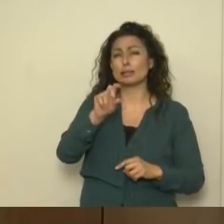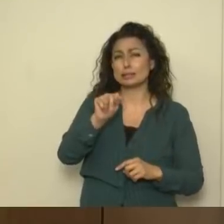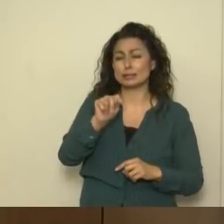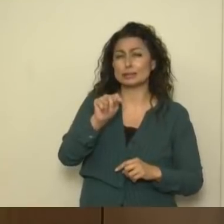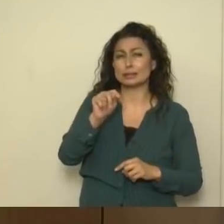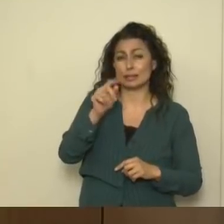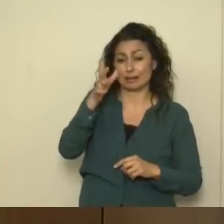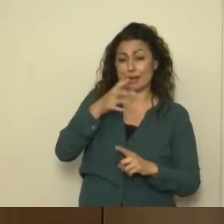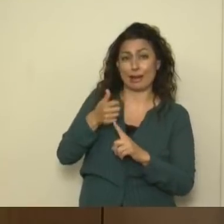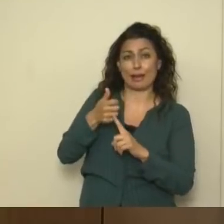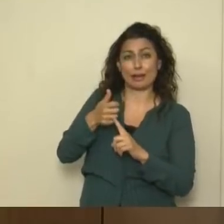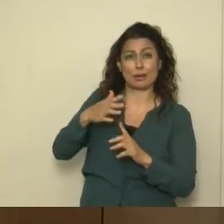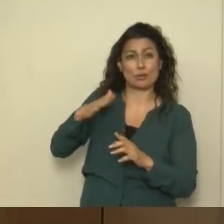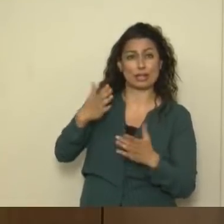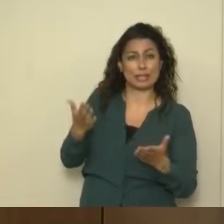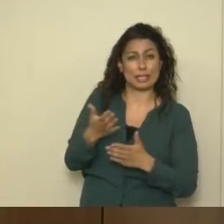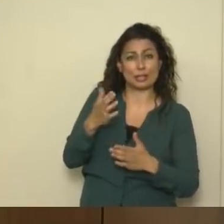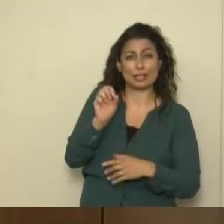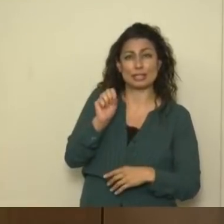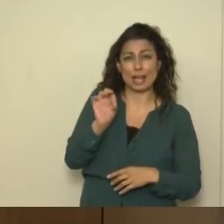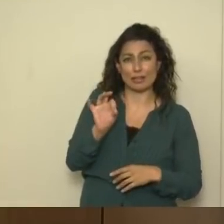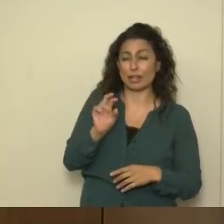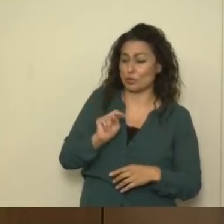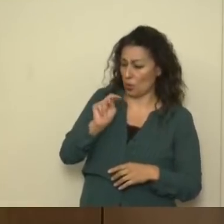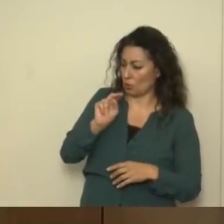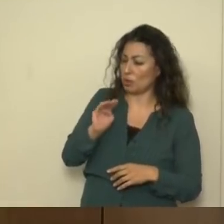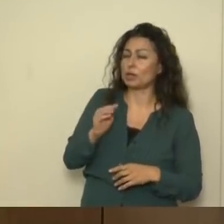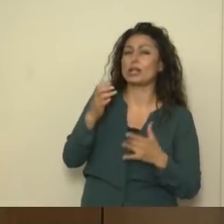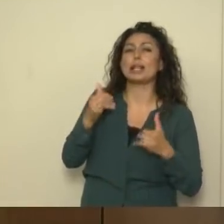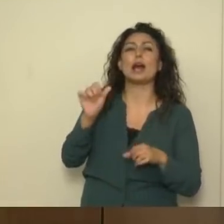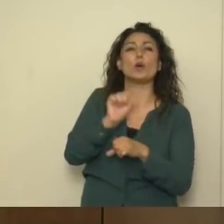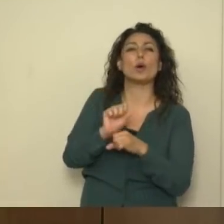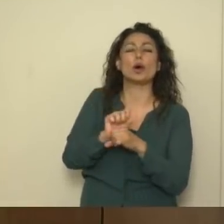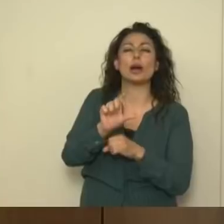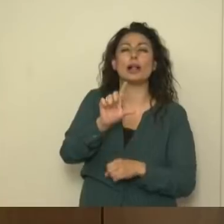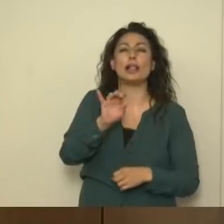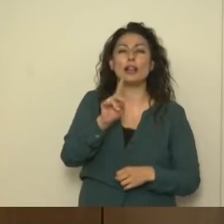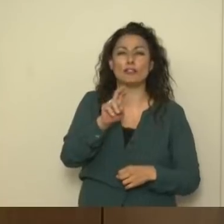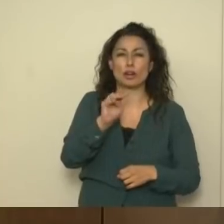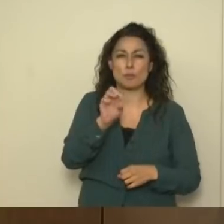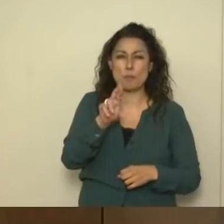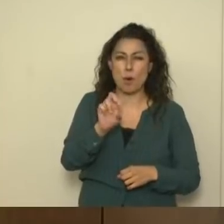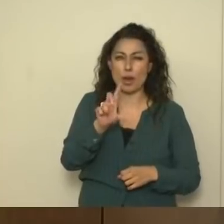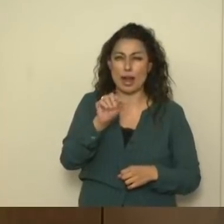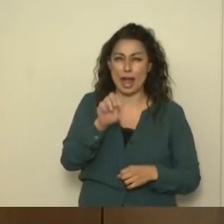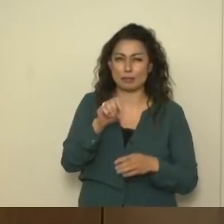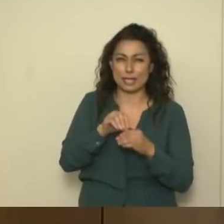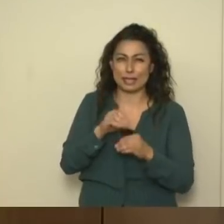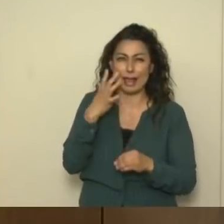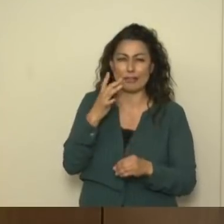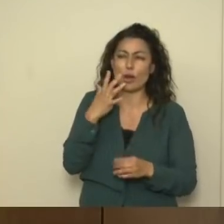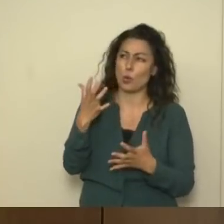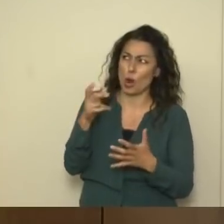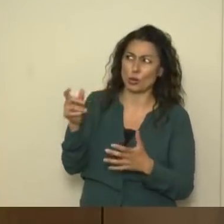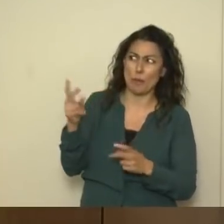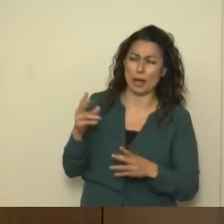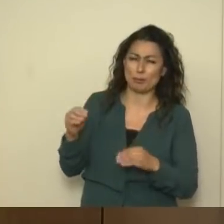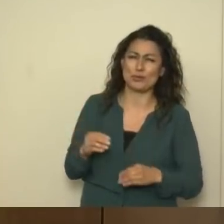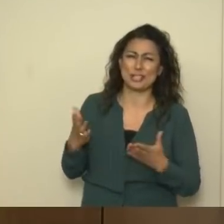right here in Santa Fe, northern New Mexico, who now works for Livermore Labs in California. We want you back,